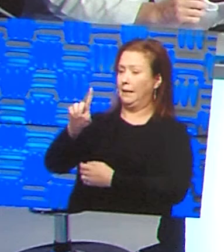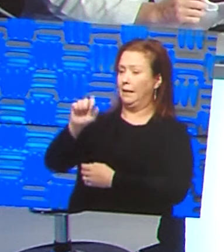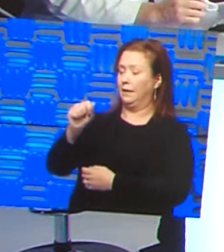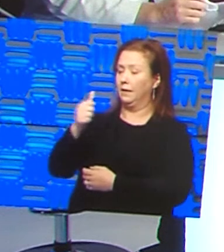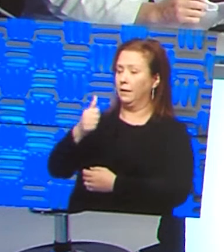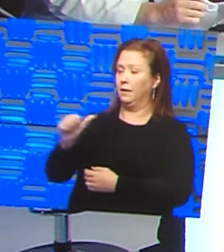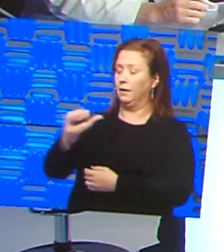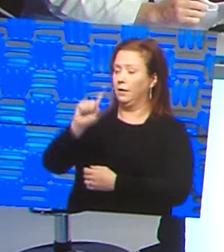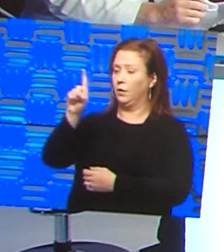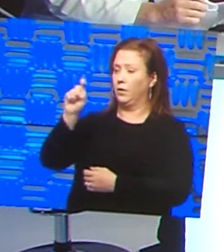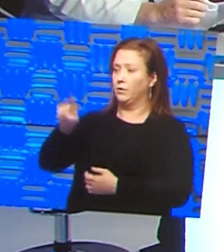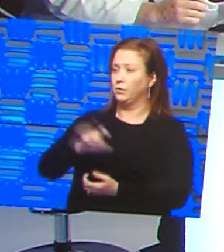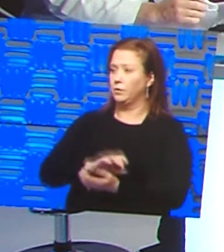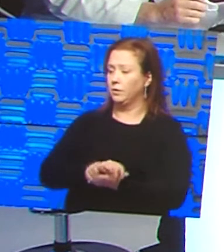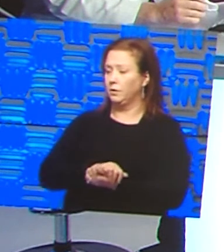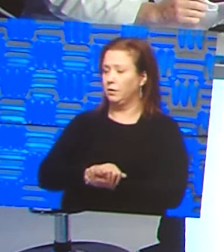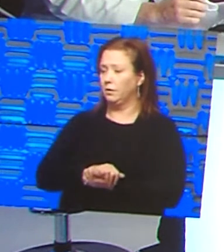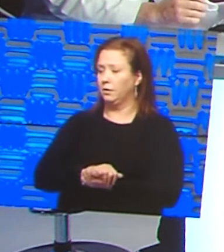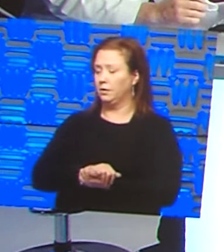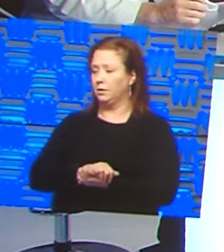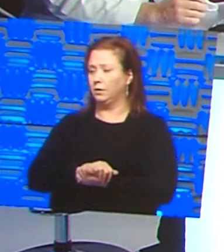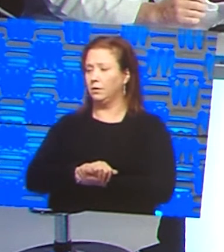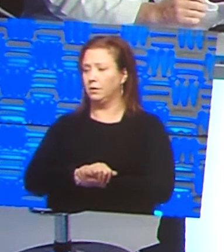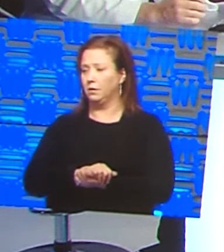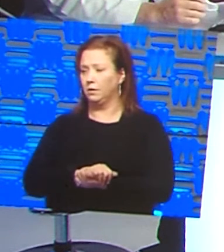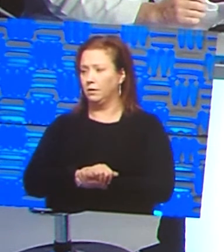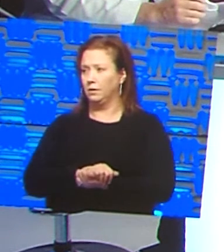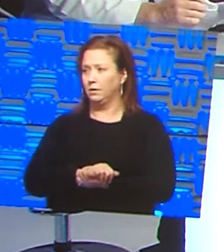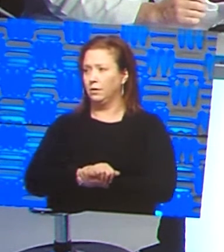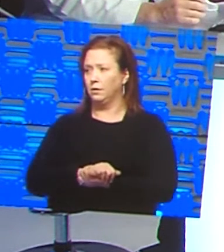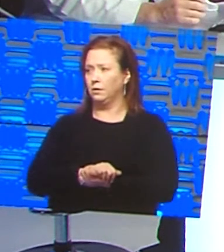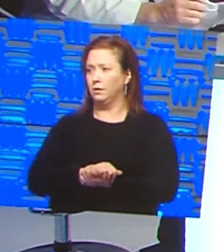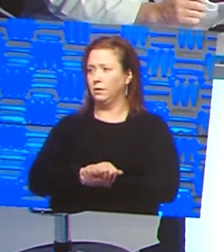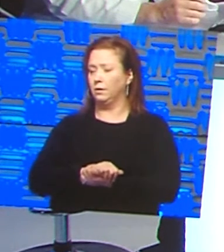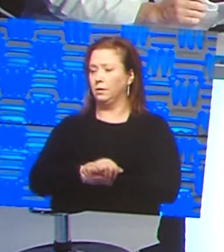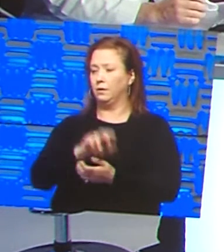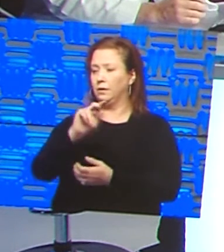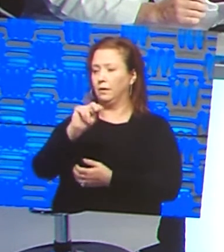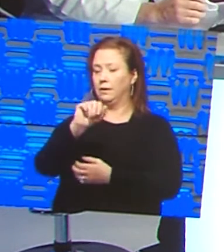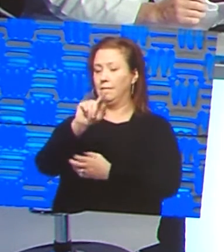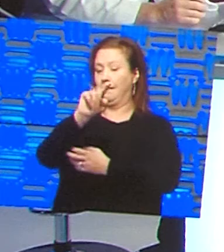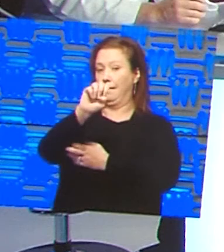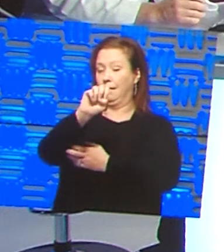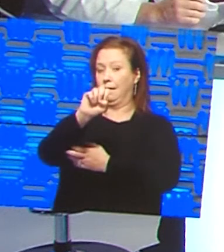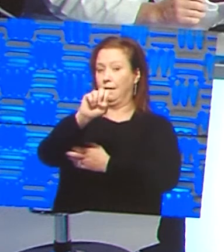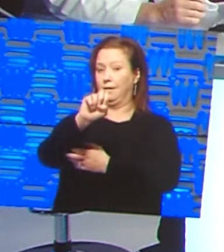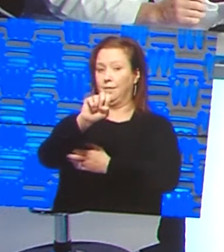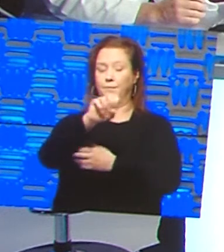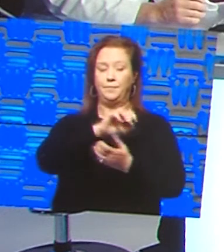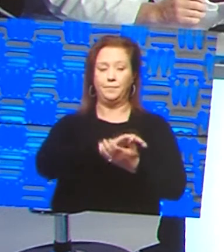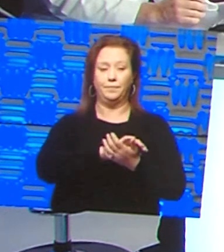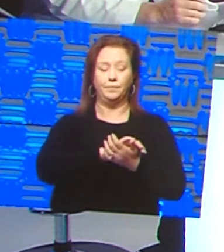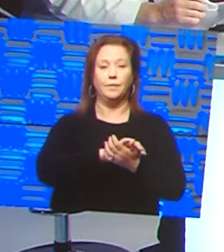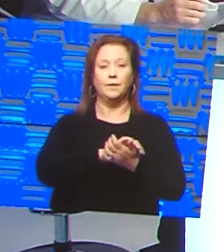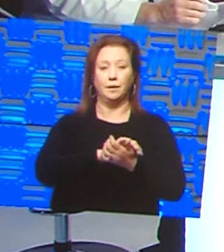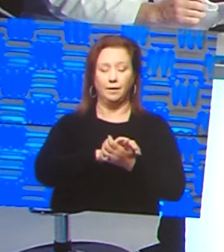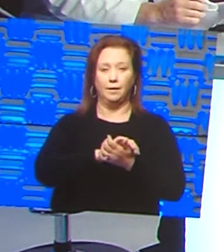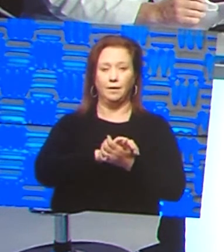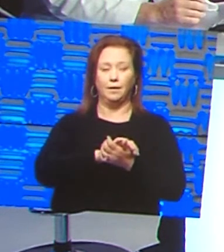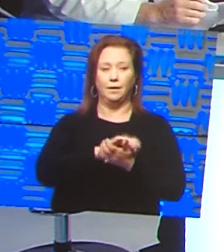to expand our testing. So right now we're able to test those that need to be tested, but we're not at a level to test